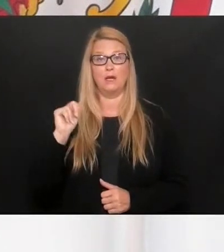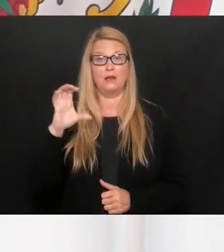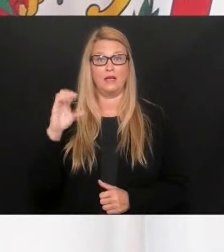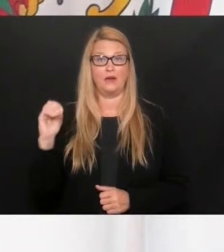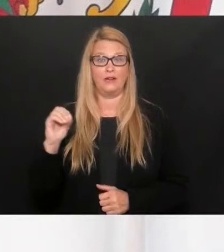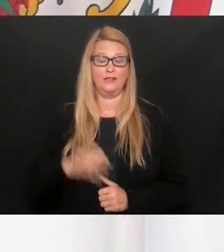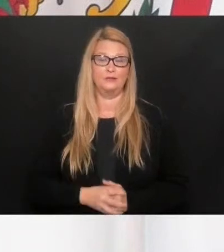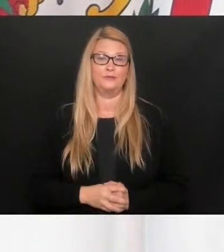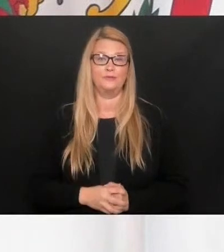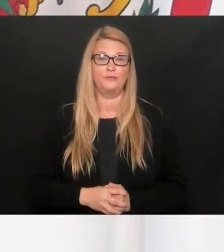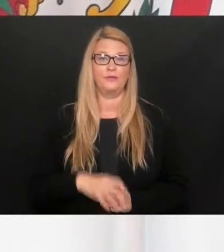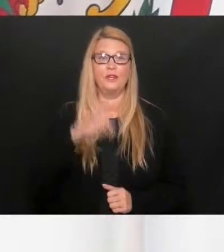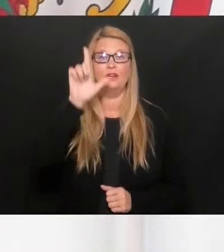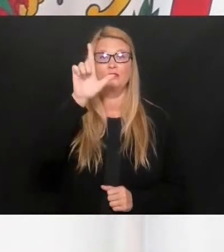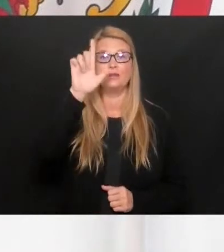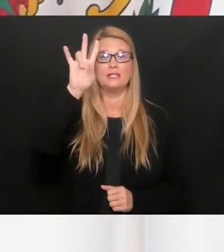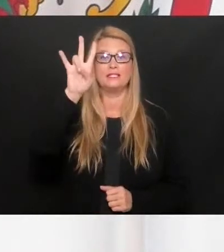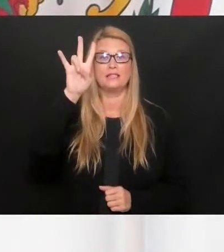County. The